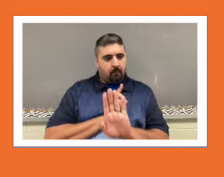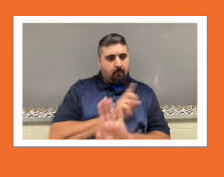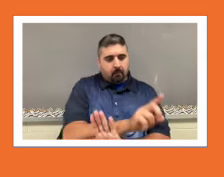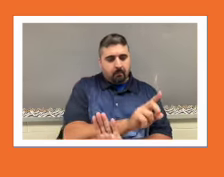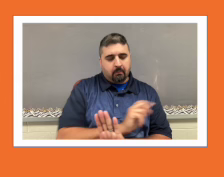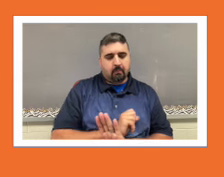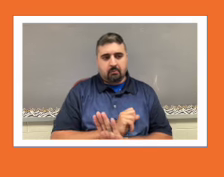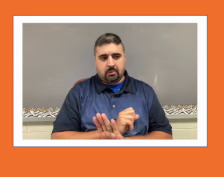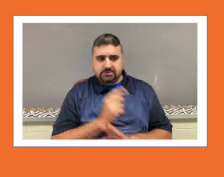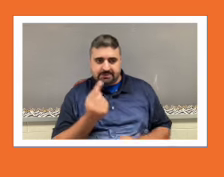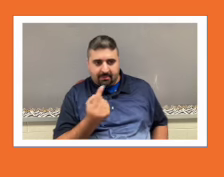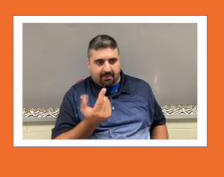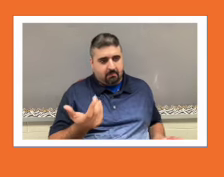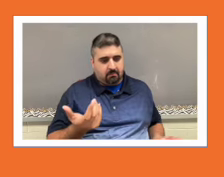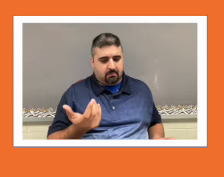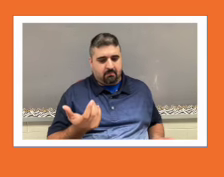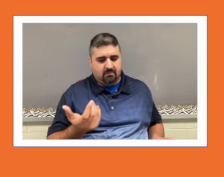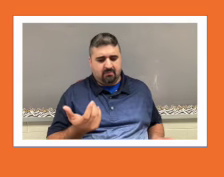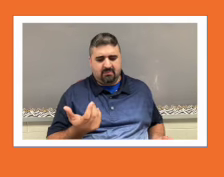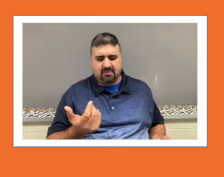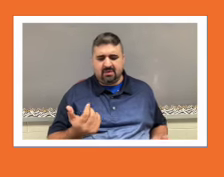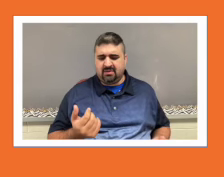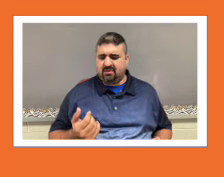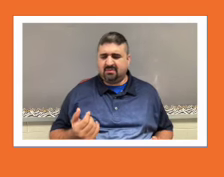This will be a very dull case.